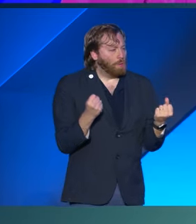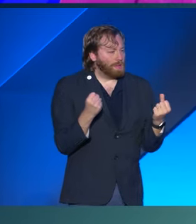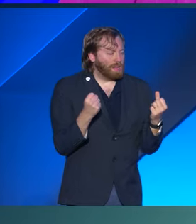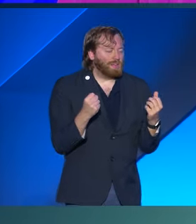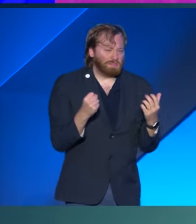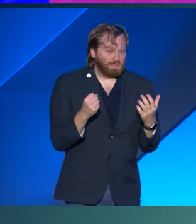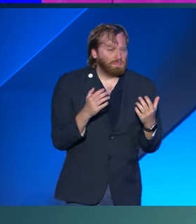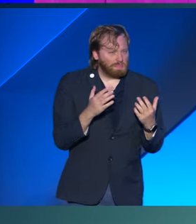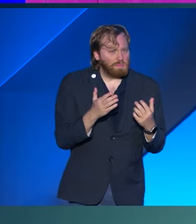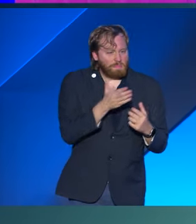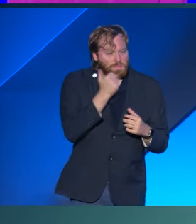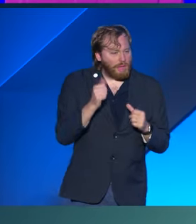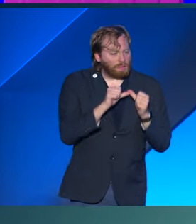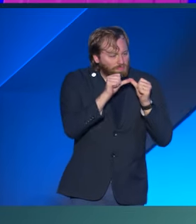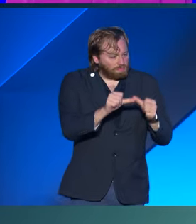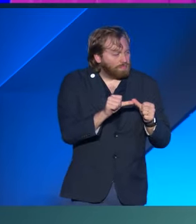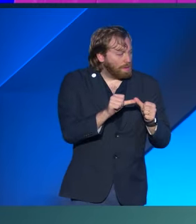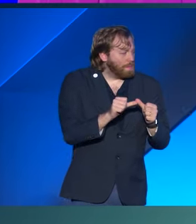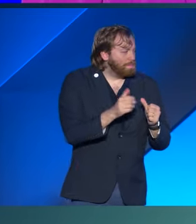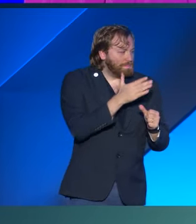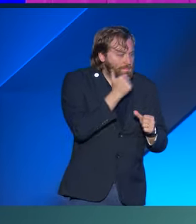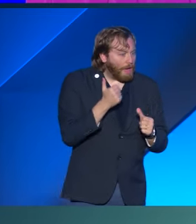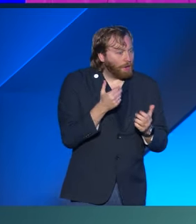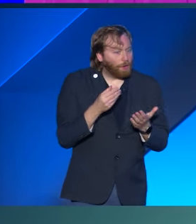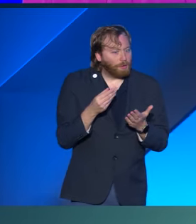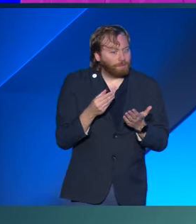on assets, and greater profits.